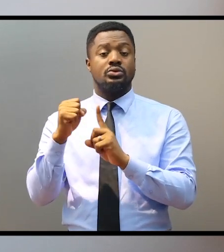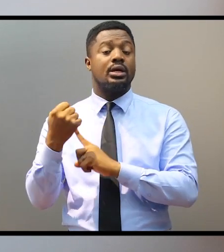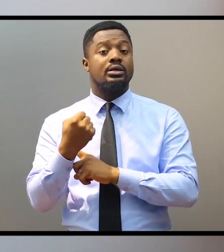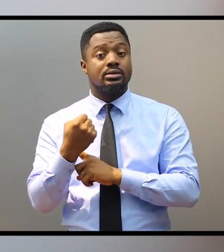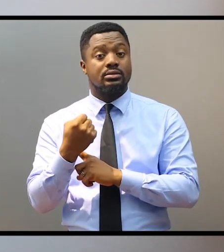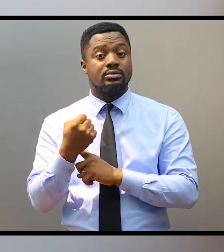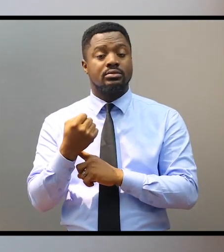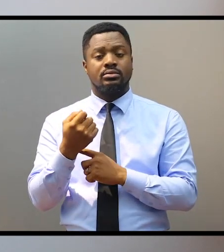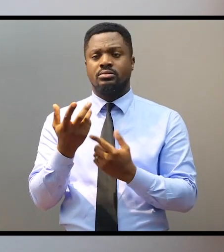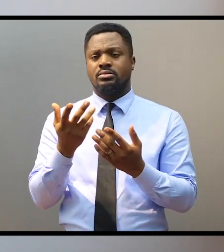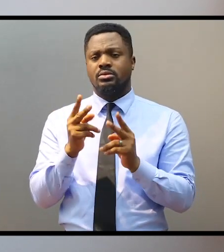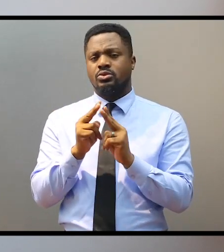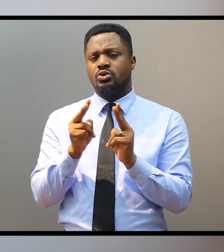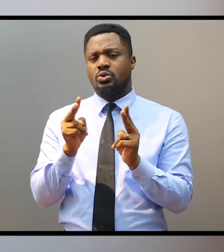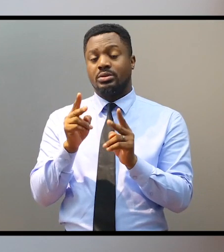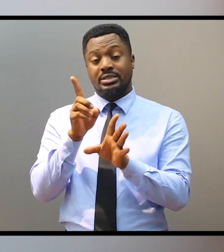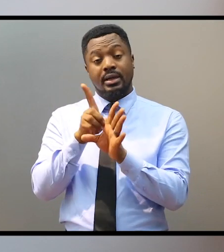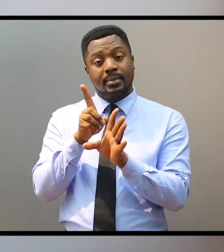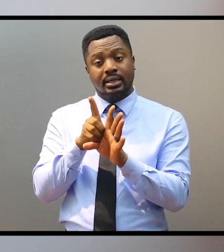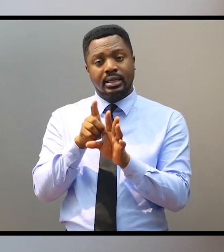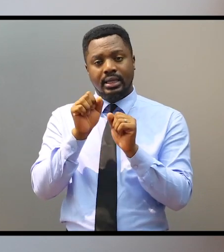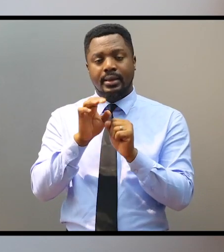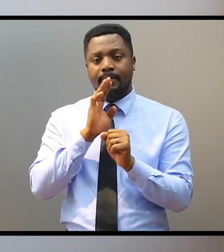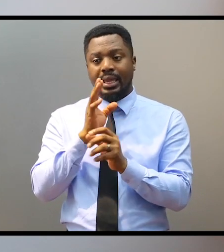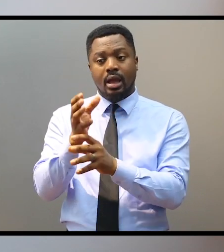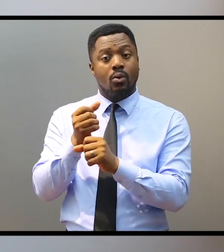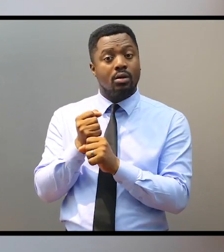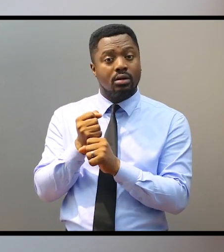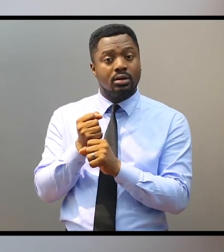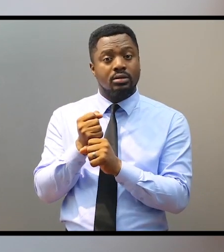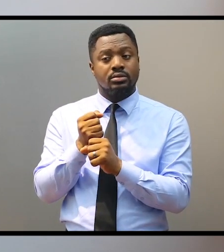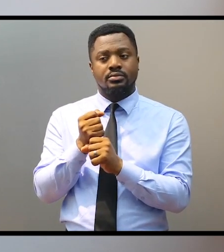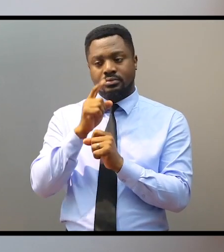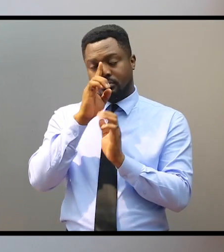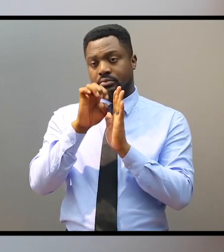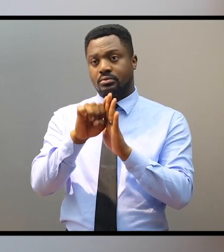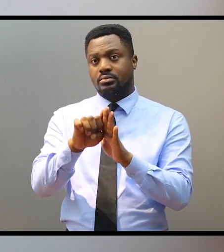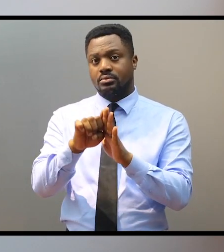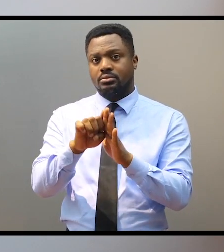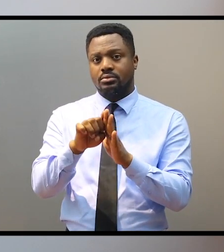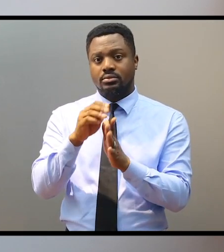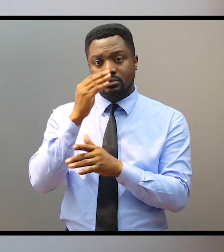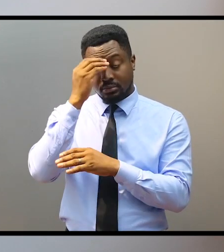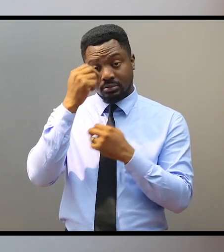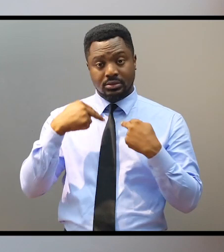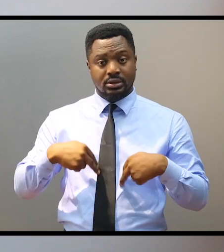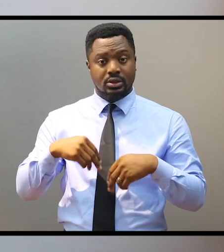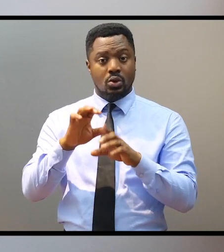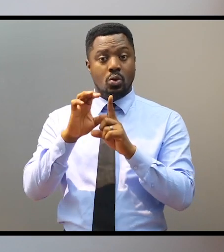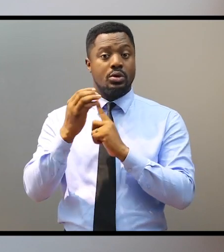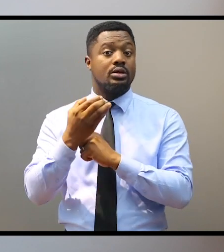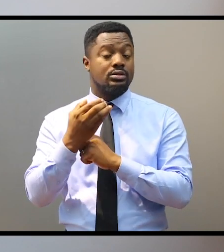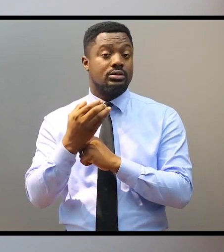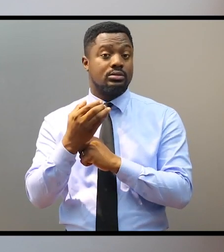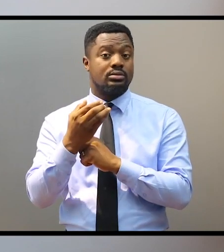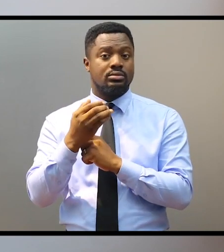a society. So a disability can be acquired. So, for example, a mental health